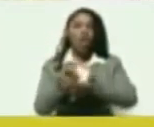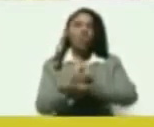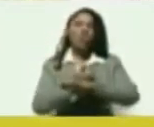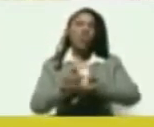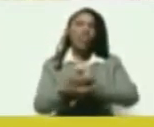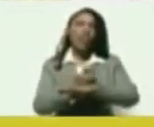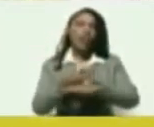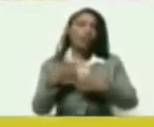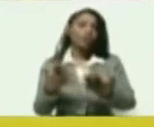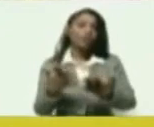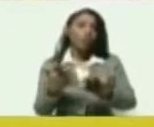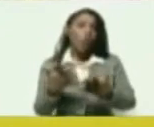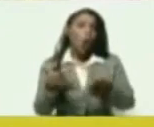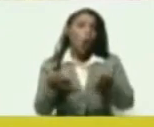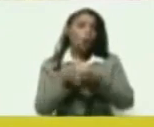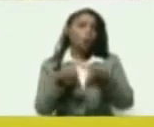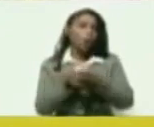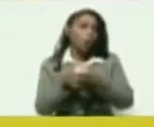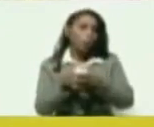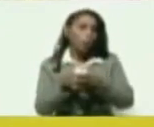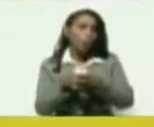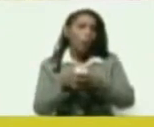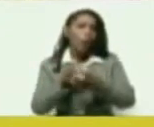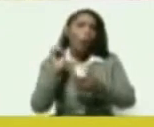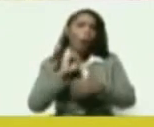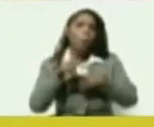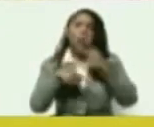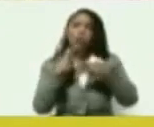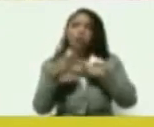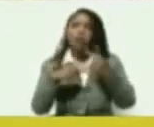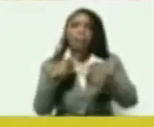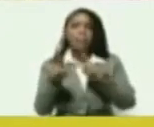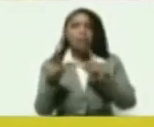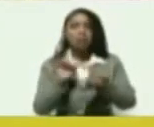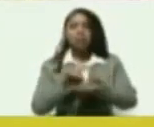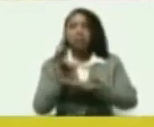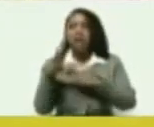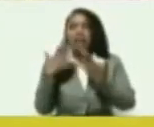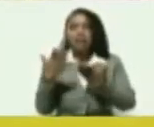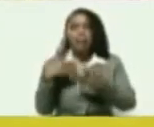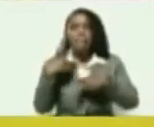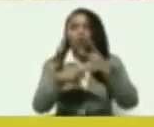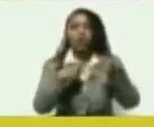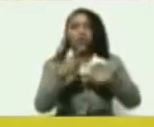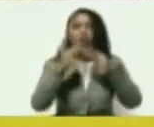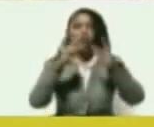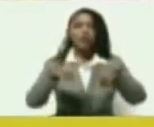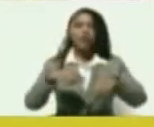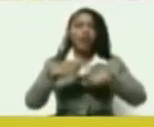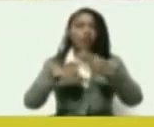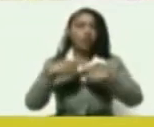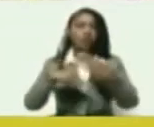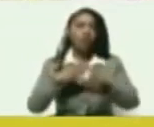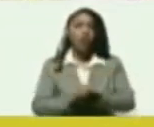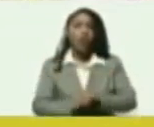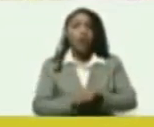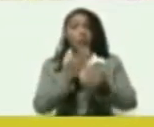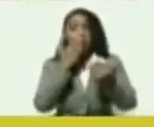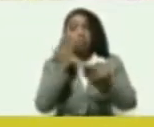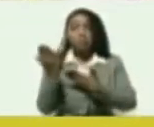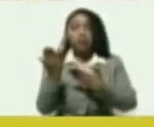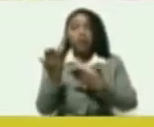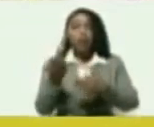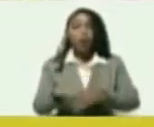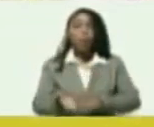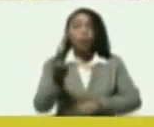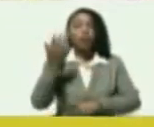It's simply a government, a party, a policy, but it stops being a revolutionary